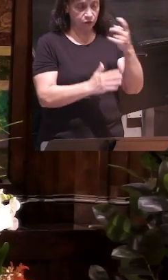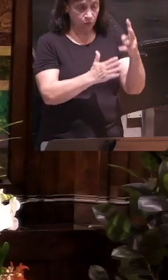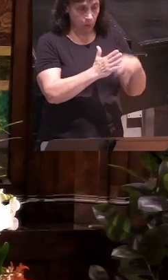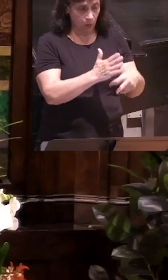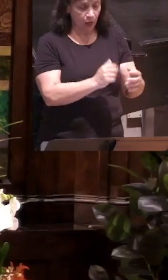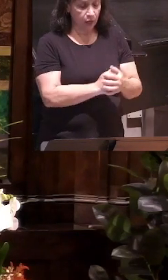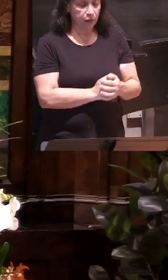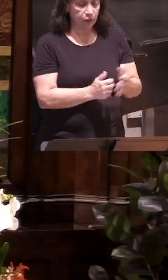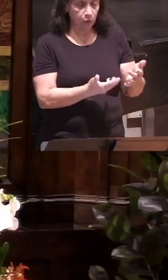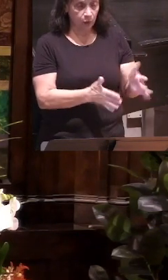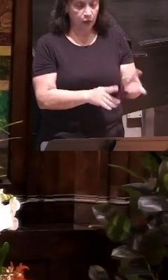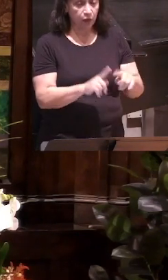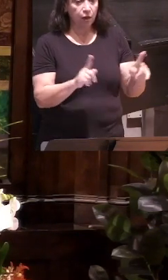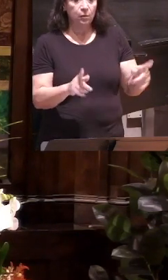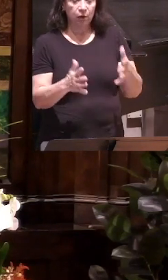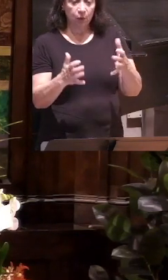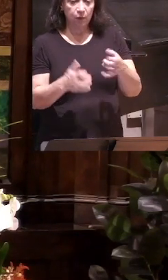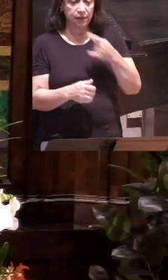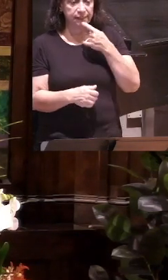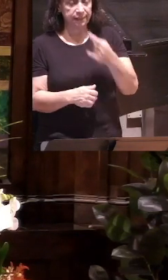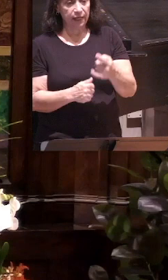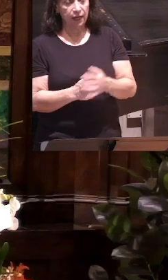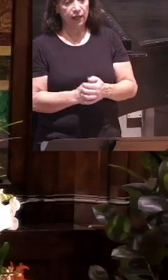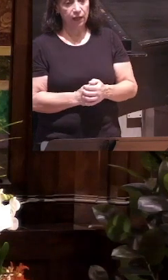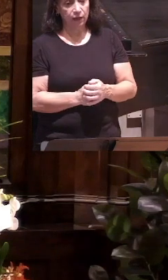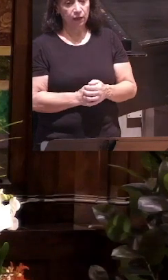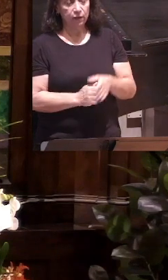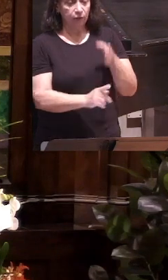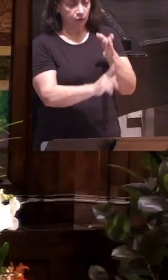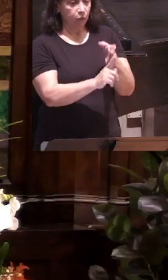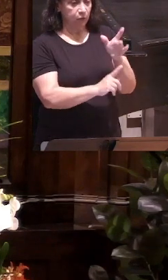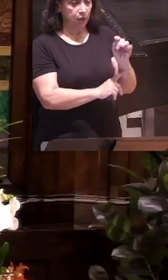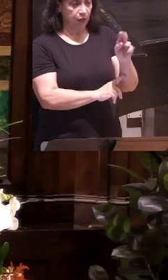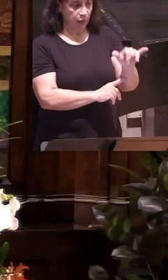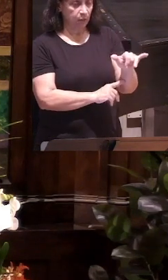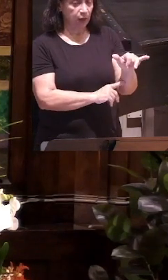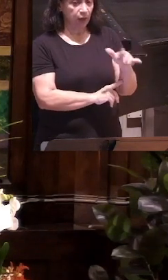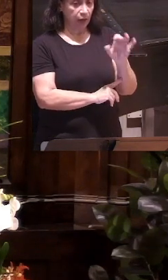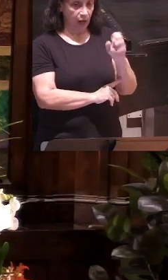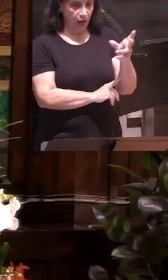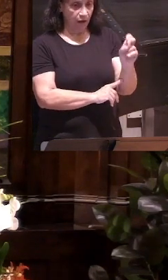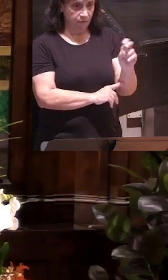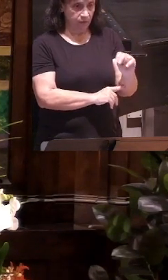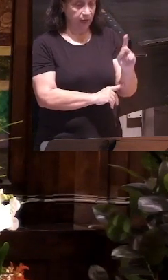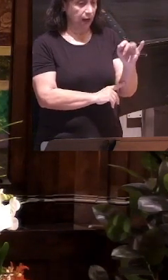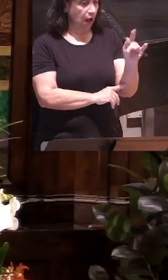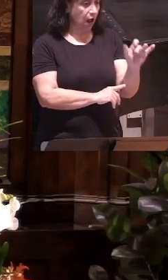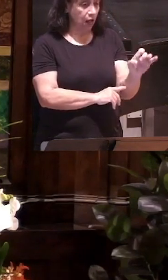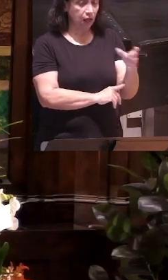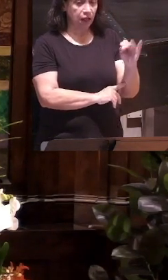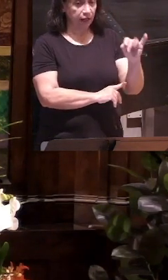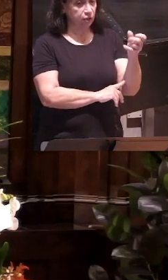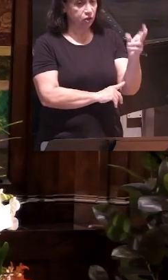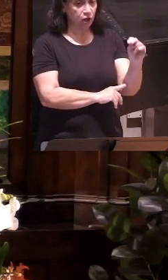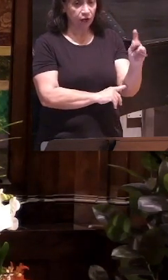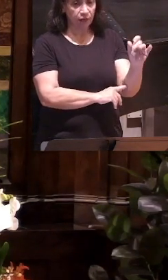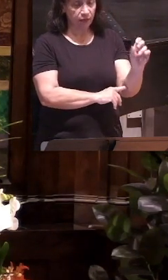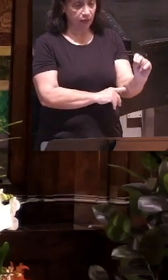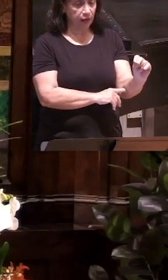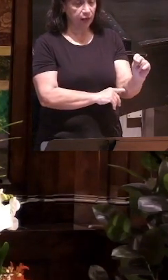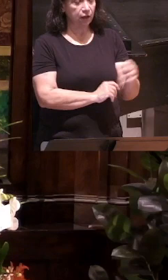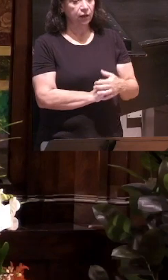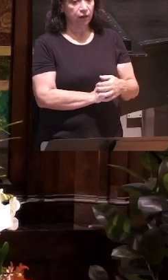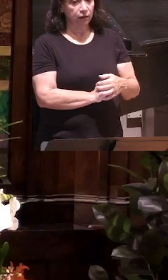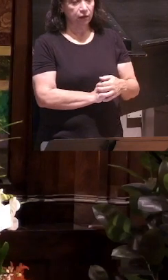read. But I want to say to Tammy, Evan, Kyle, and Jonathan, and